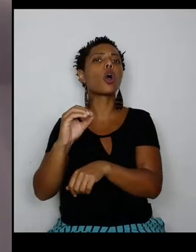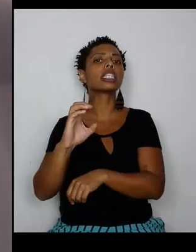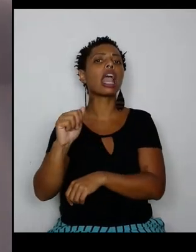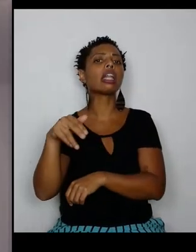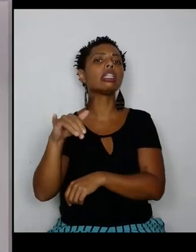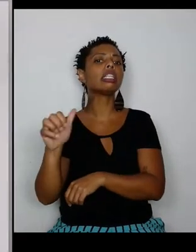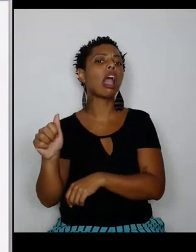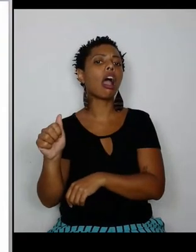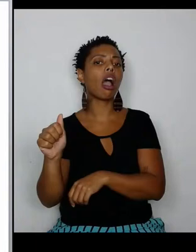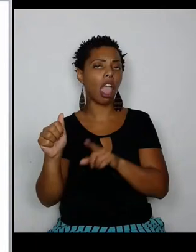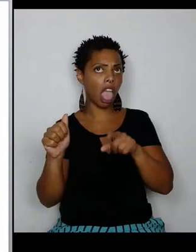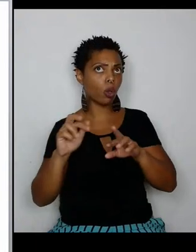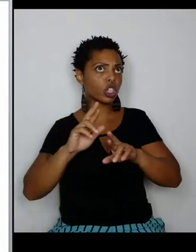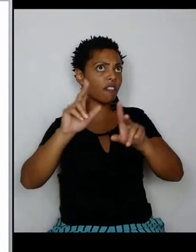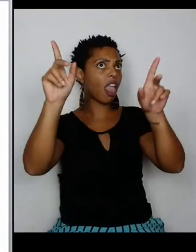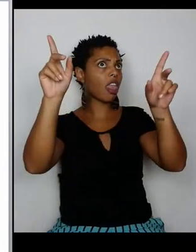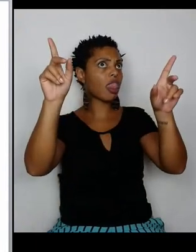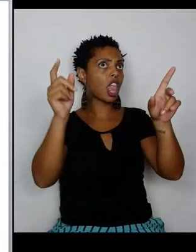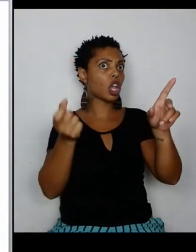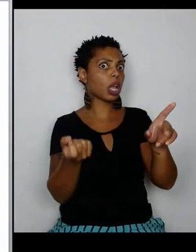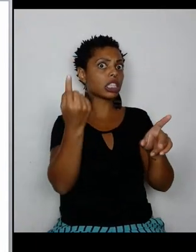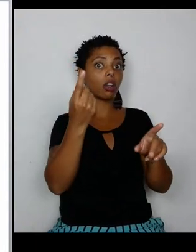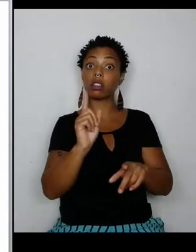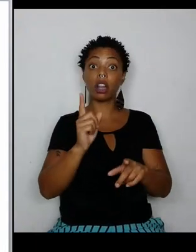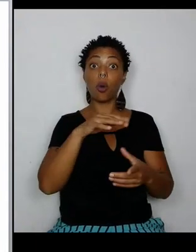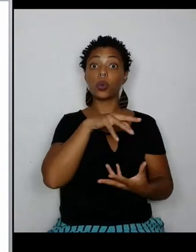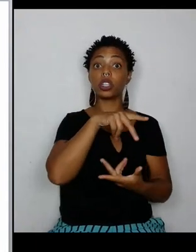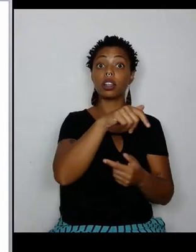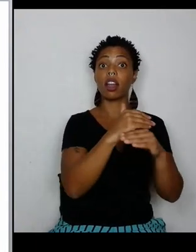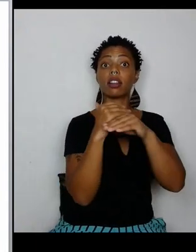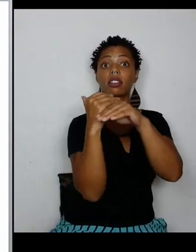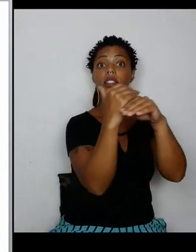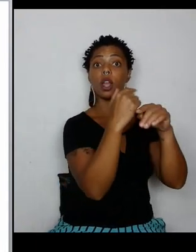oceania the exotic no the universal